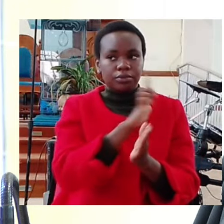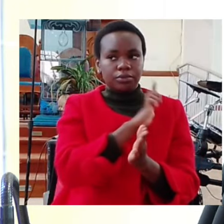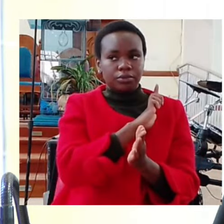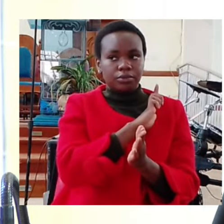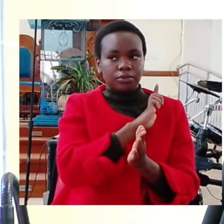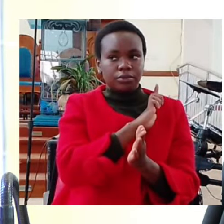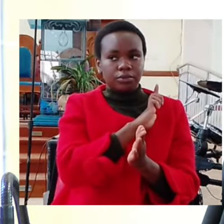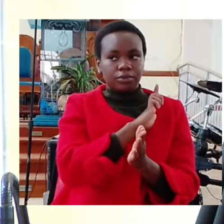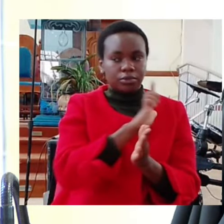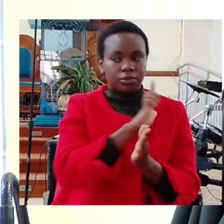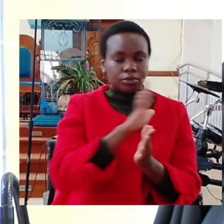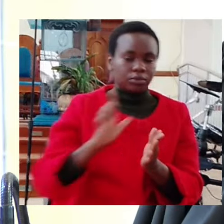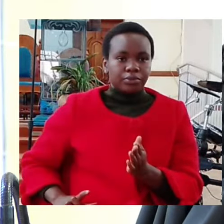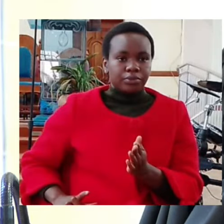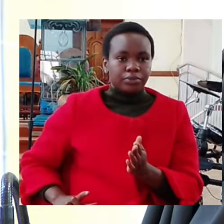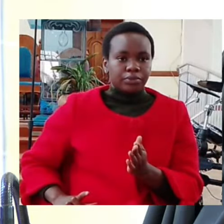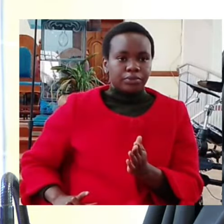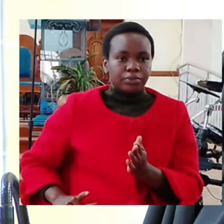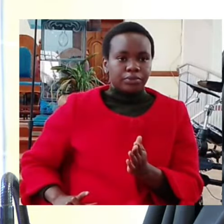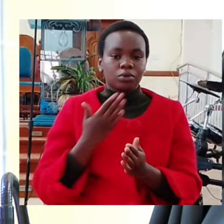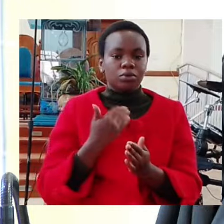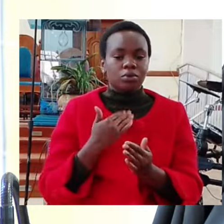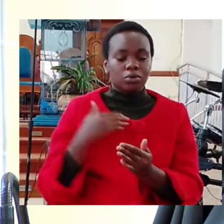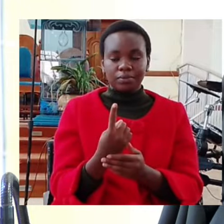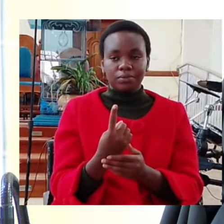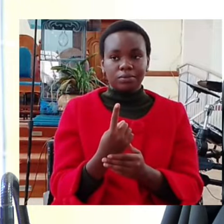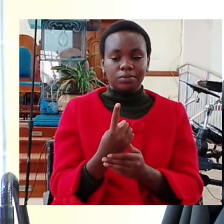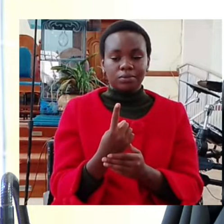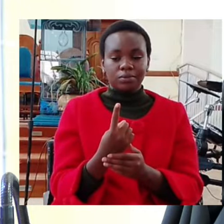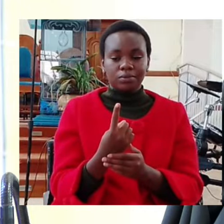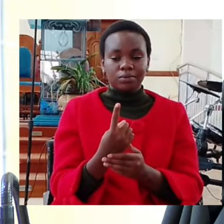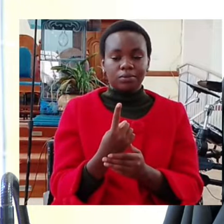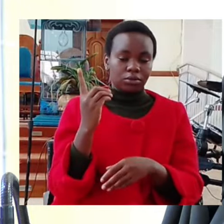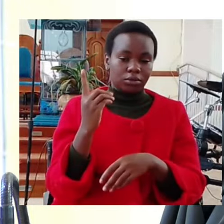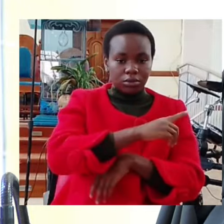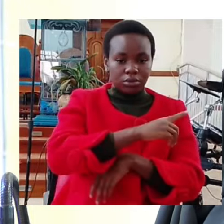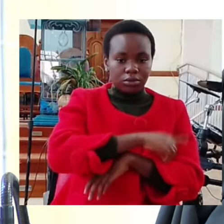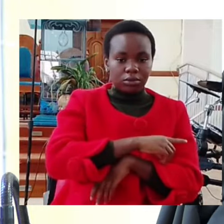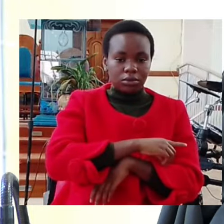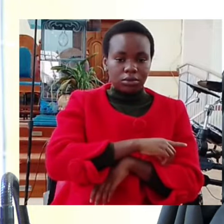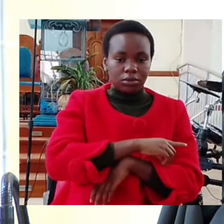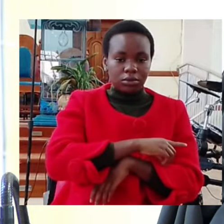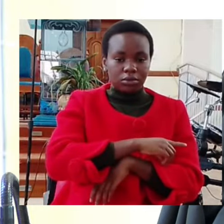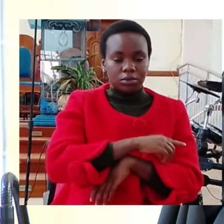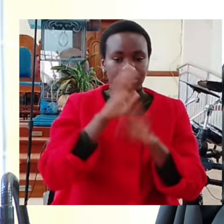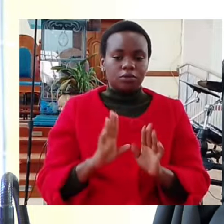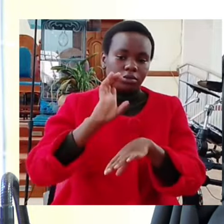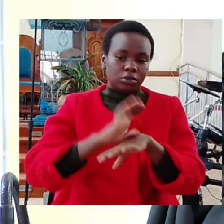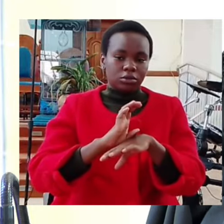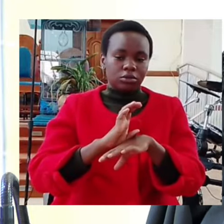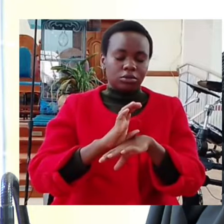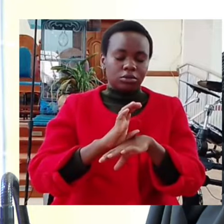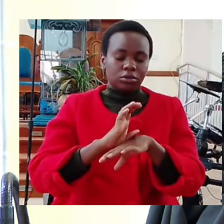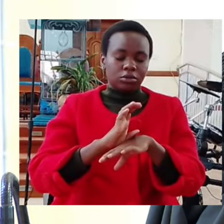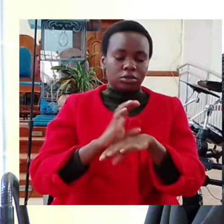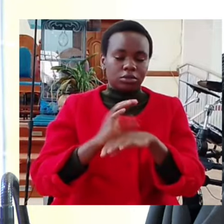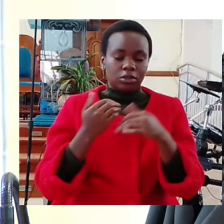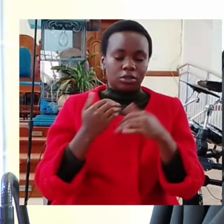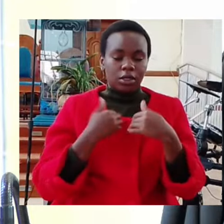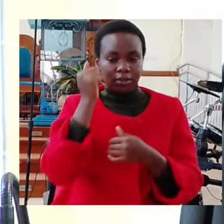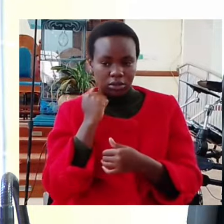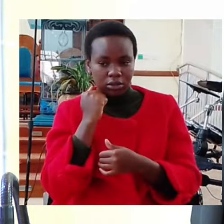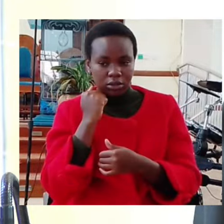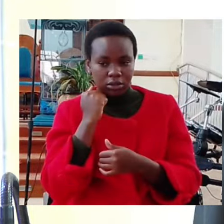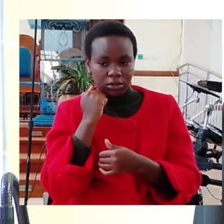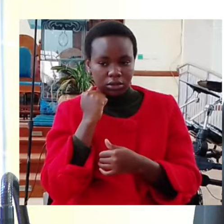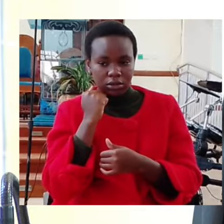I have always told you, hede mwe mudu amenya gafata wa kanitha muno ni hede ria mudu arwarite kana hede